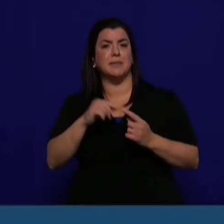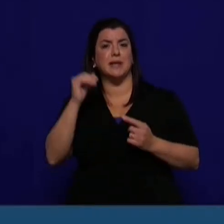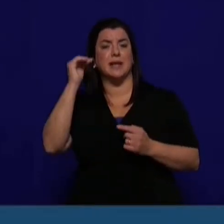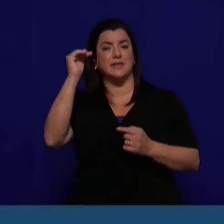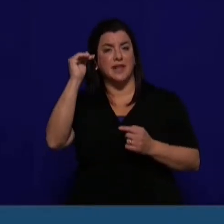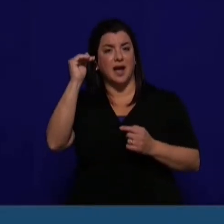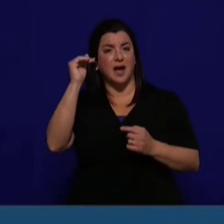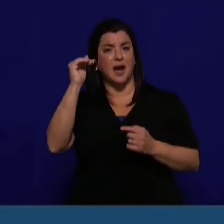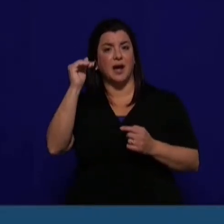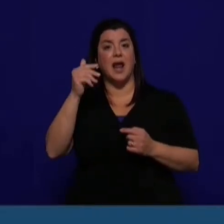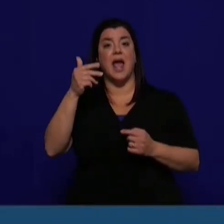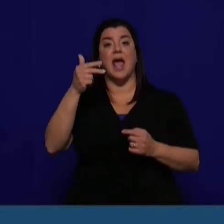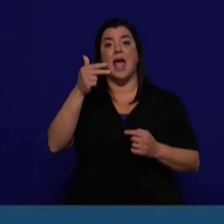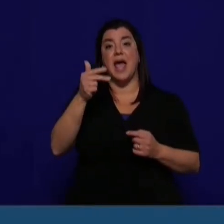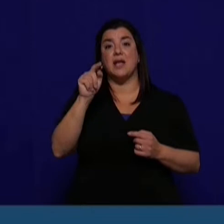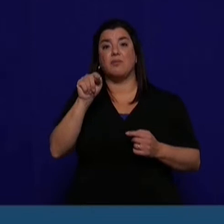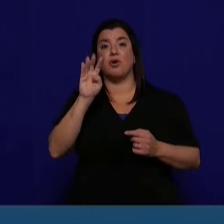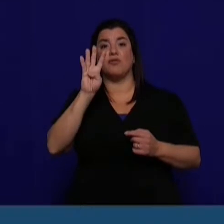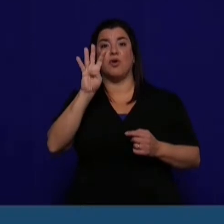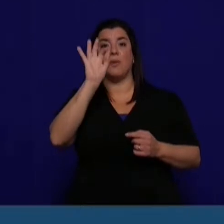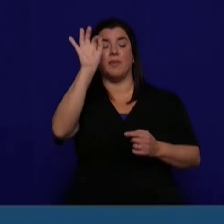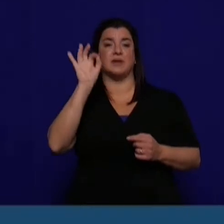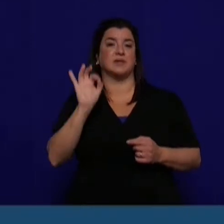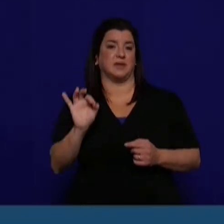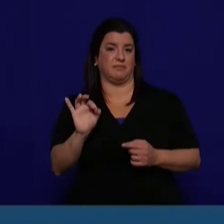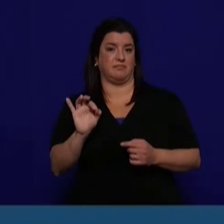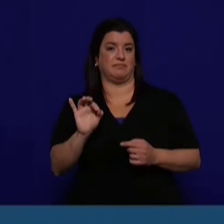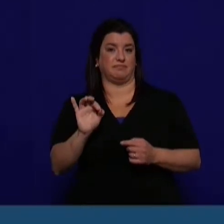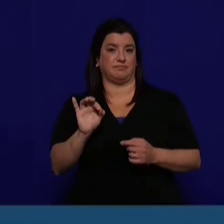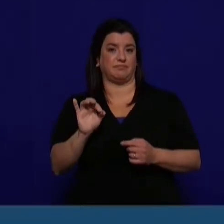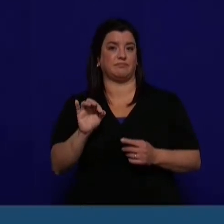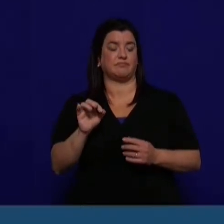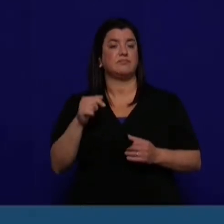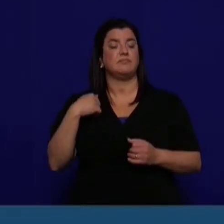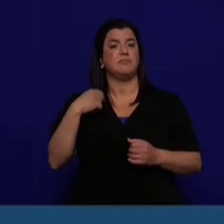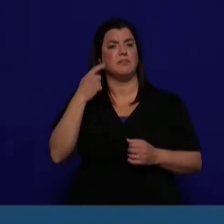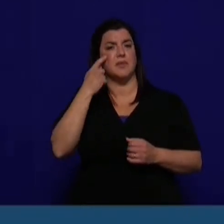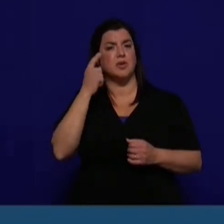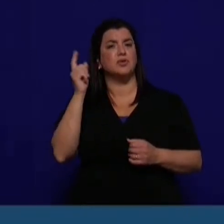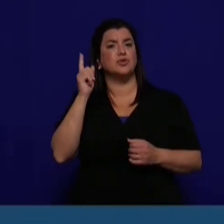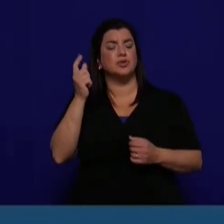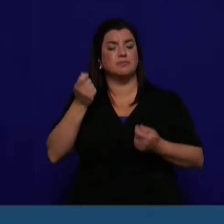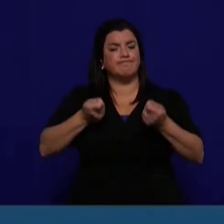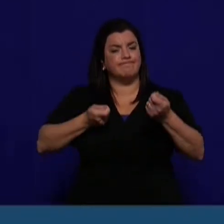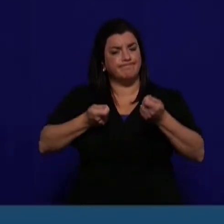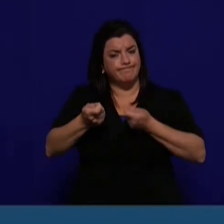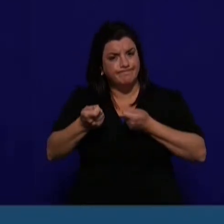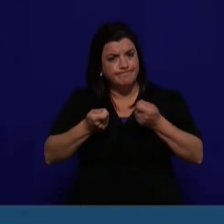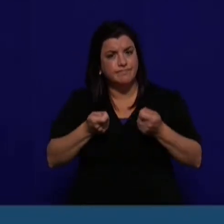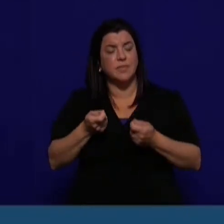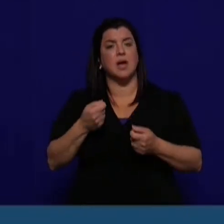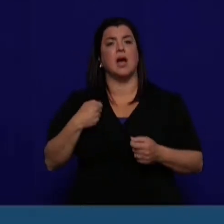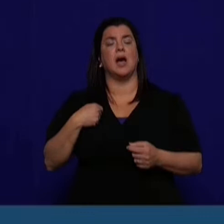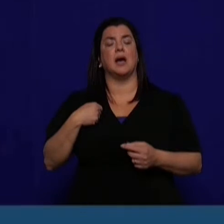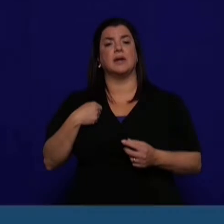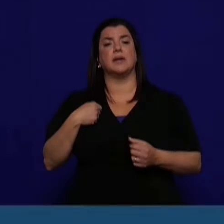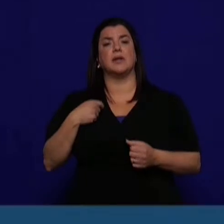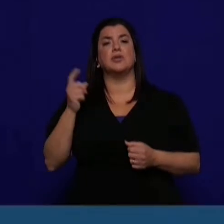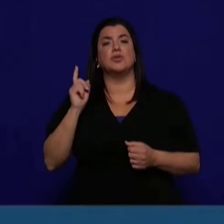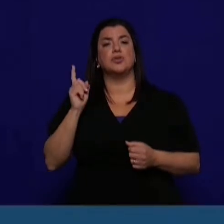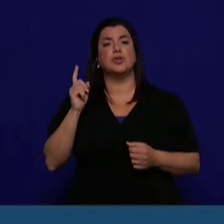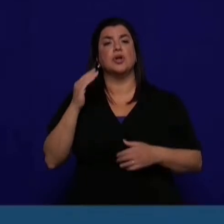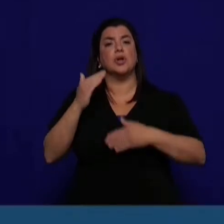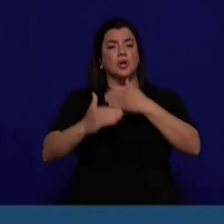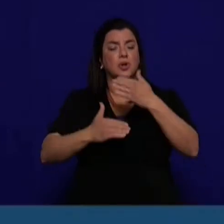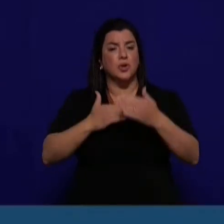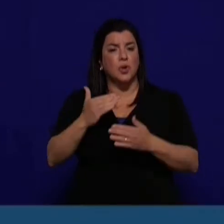għal 8.4%. Qegħdin naraw li hemmhekk permezz tal-miżuri hemmhekk qegħdin naraw li anke kien hemm